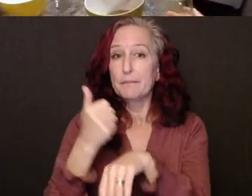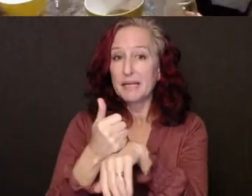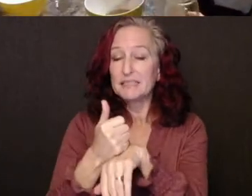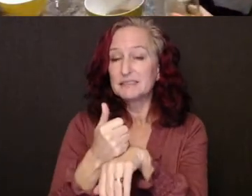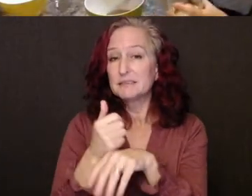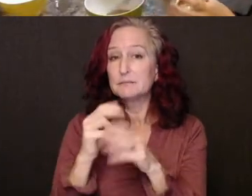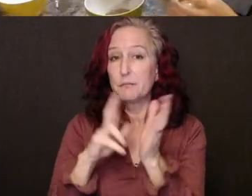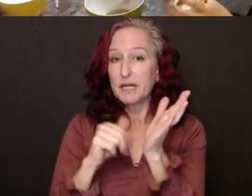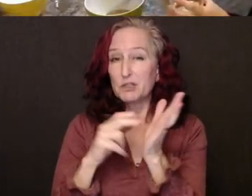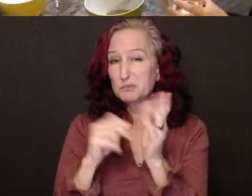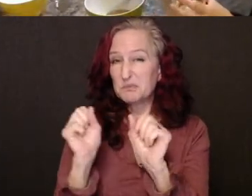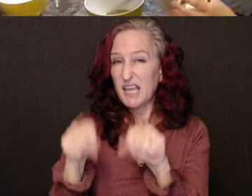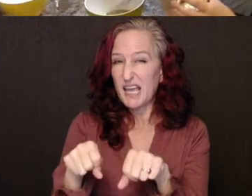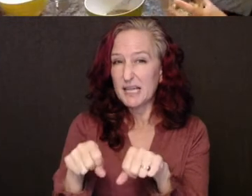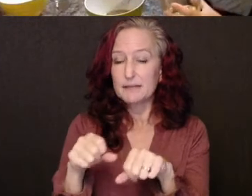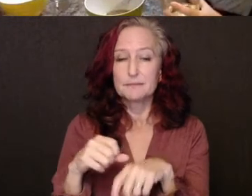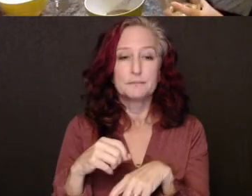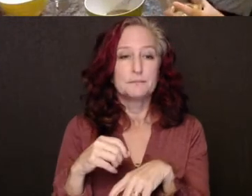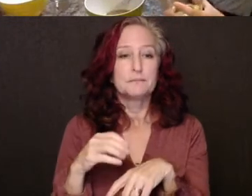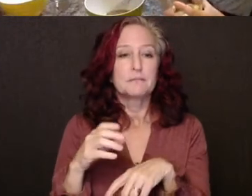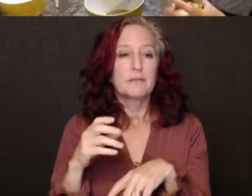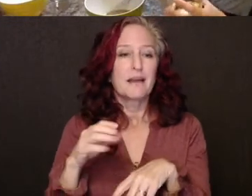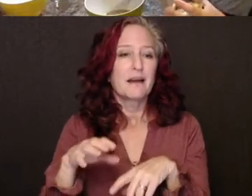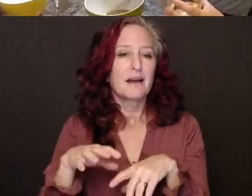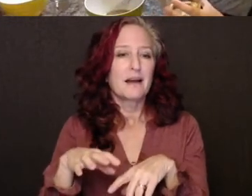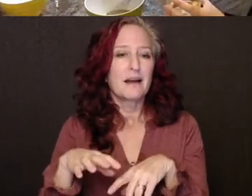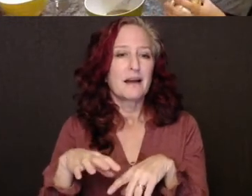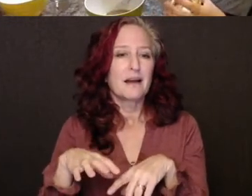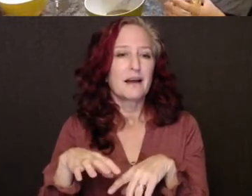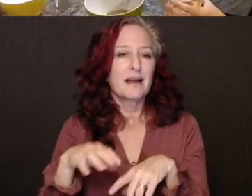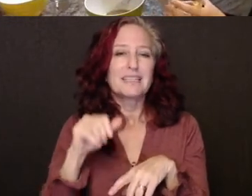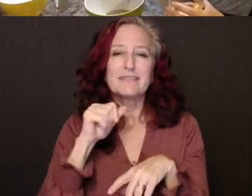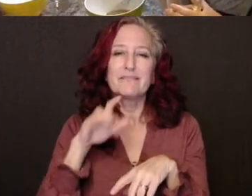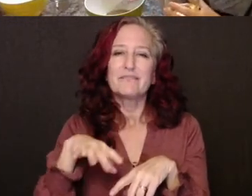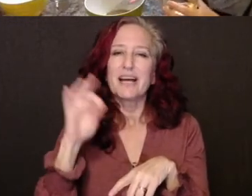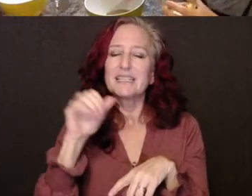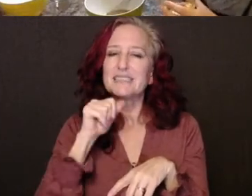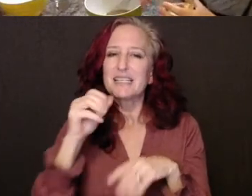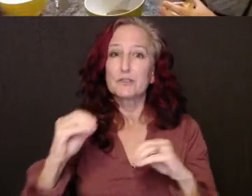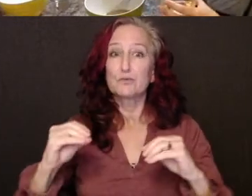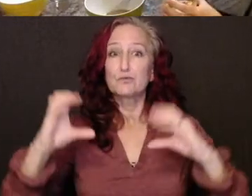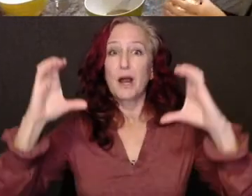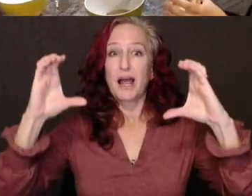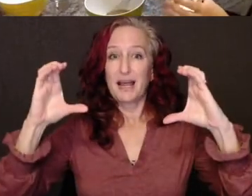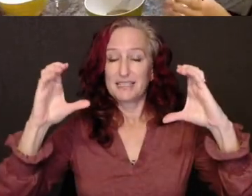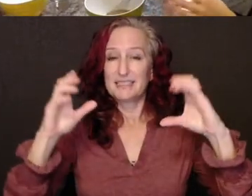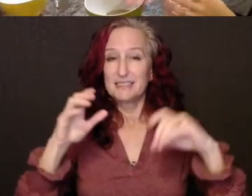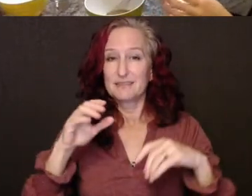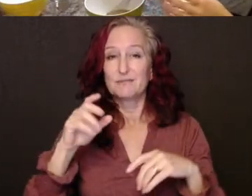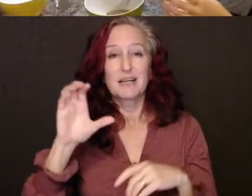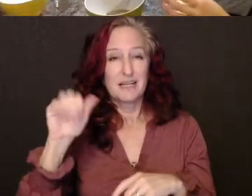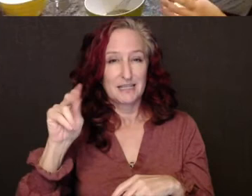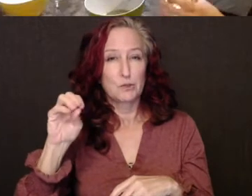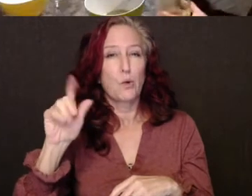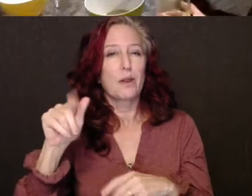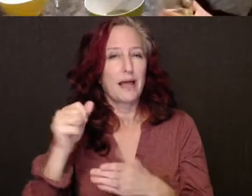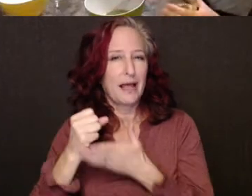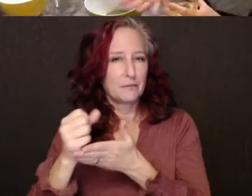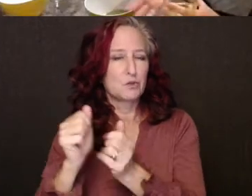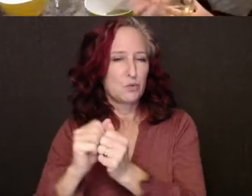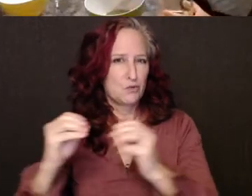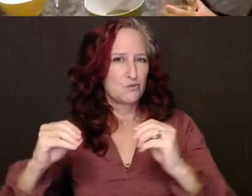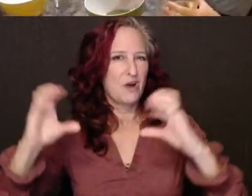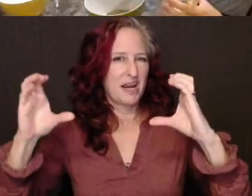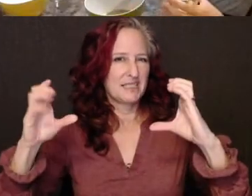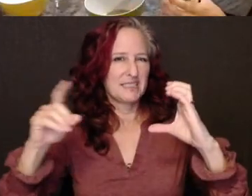prefer healthier oil, so you can substitute with like coconut oil. You can also substitute with butter. If